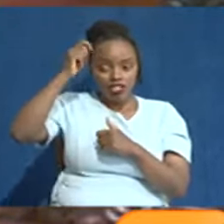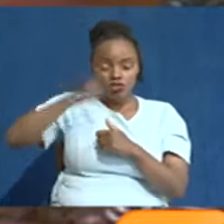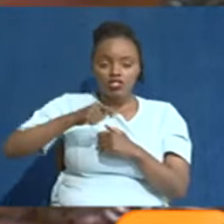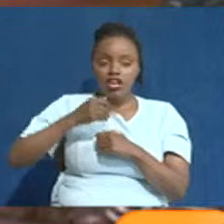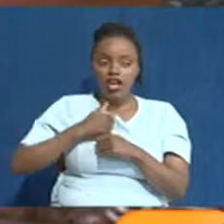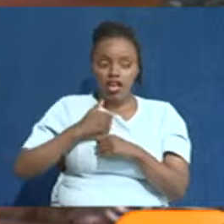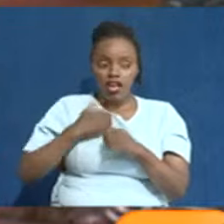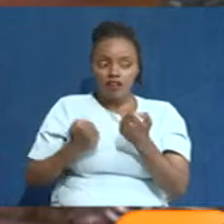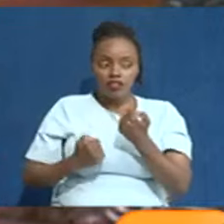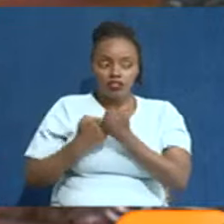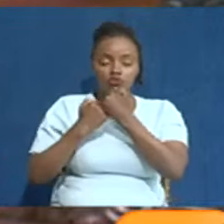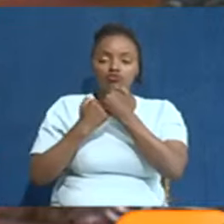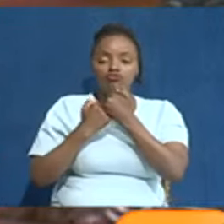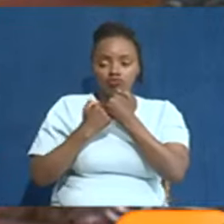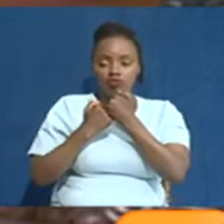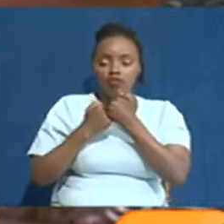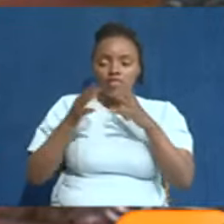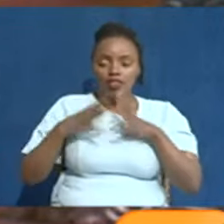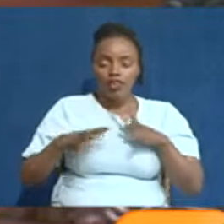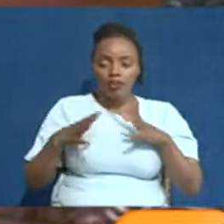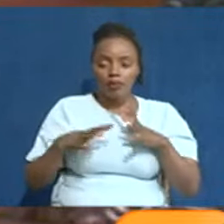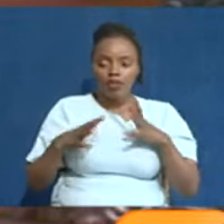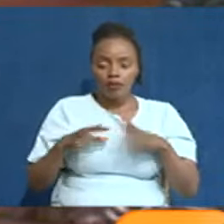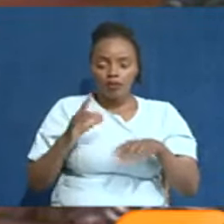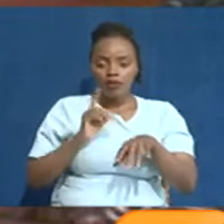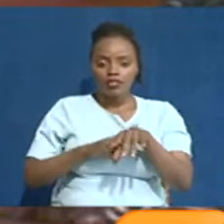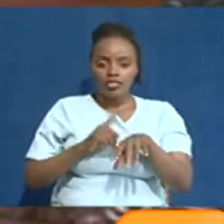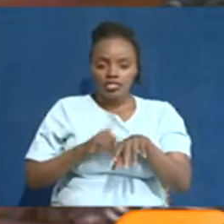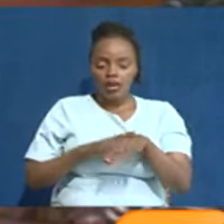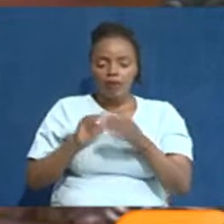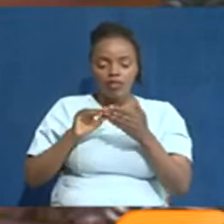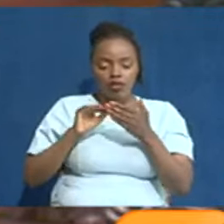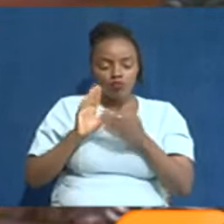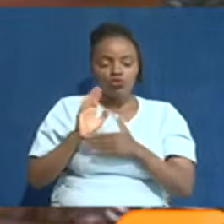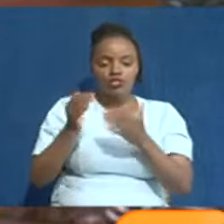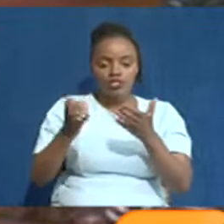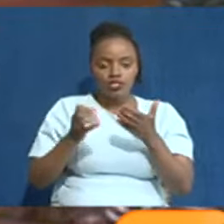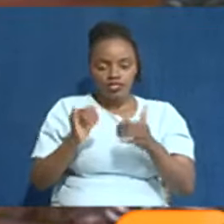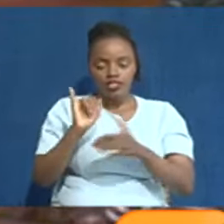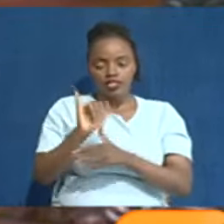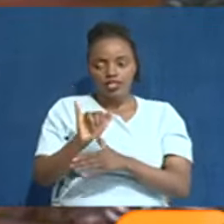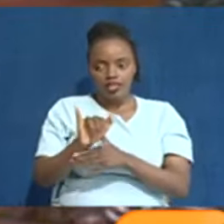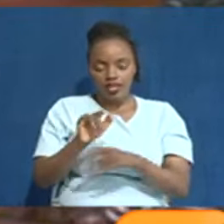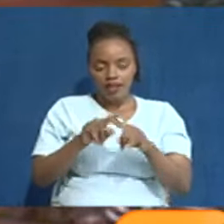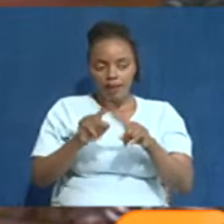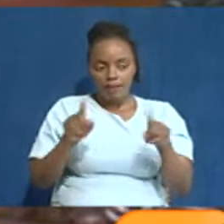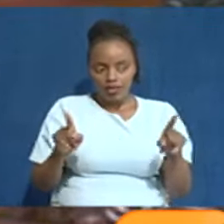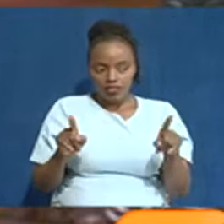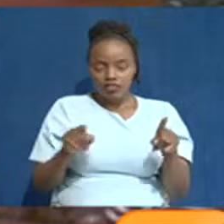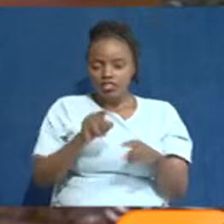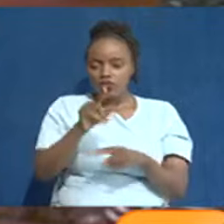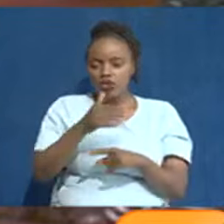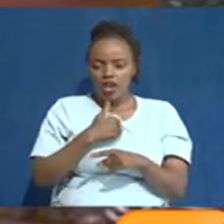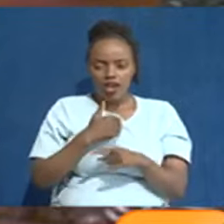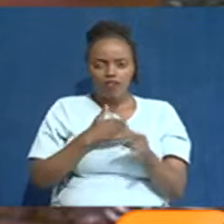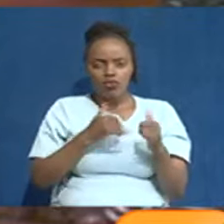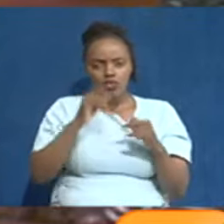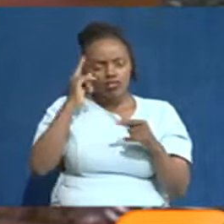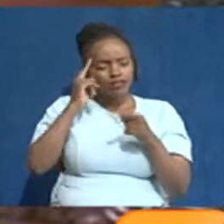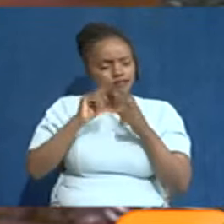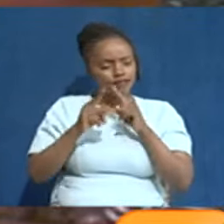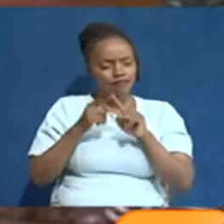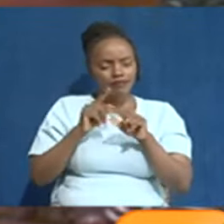stood with the sovereignty of the people when they most needed it. But have you spared a moment and